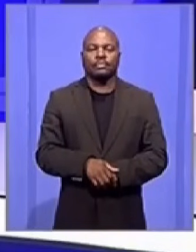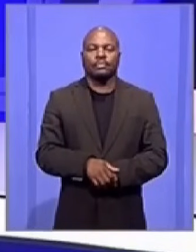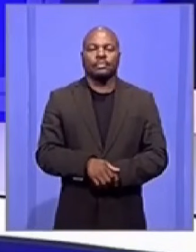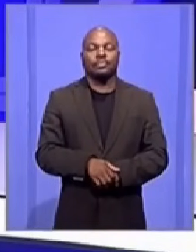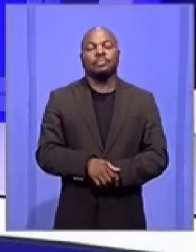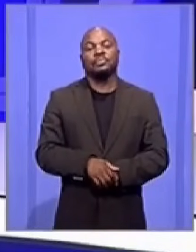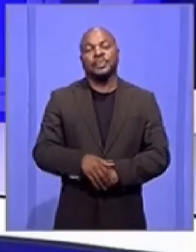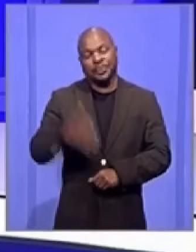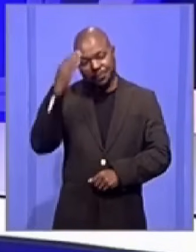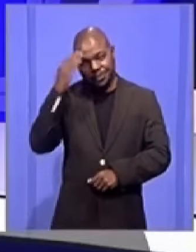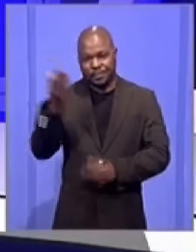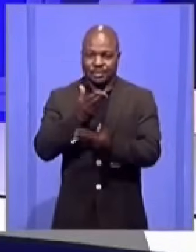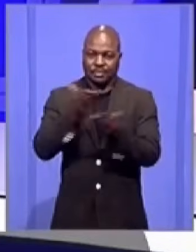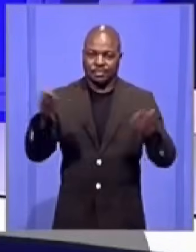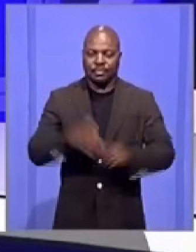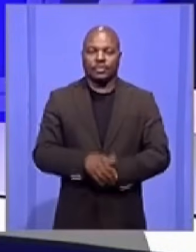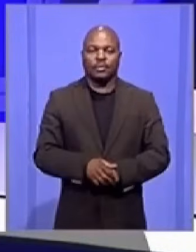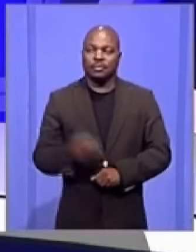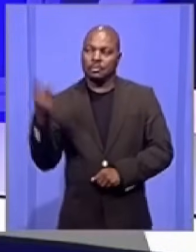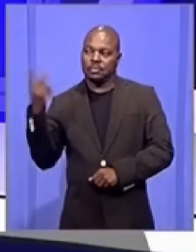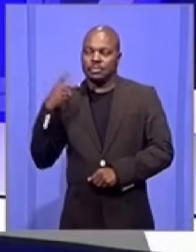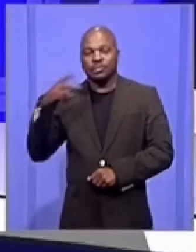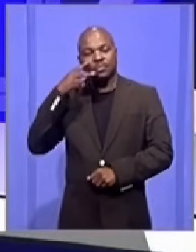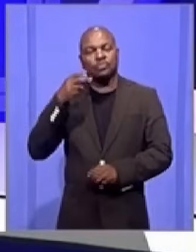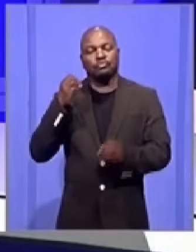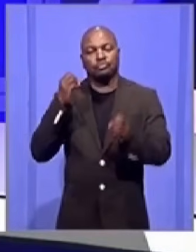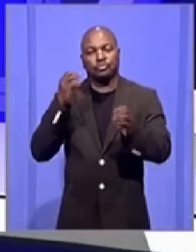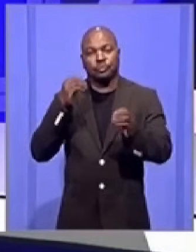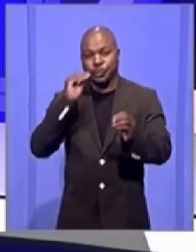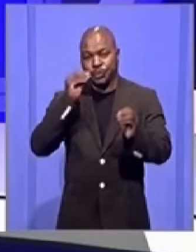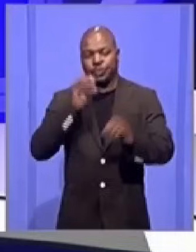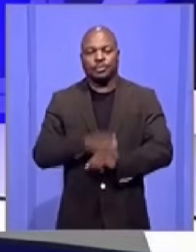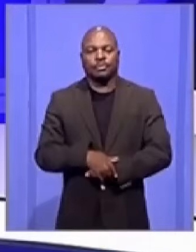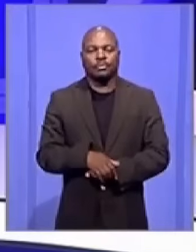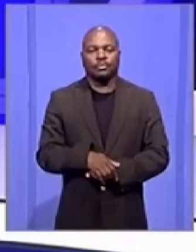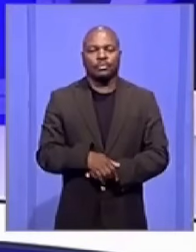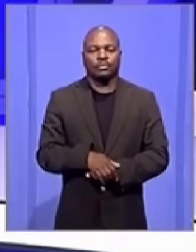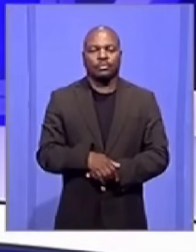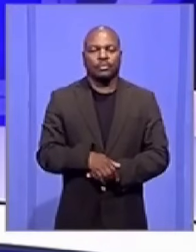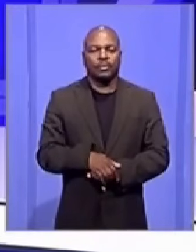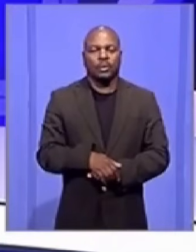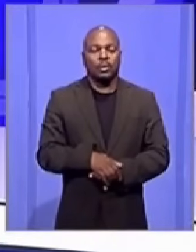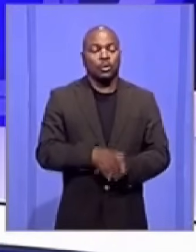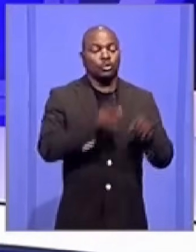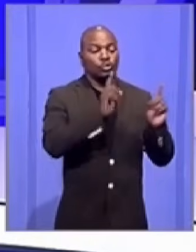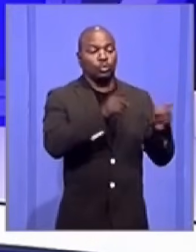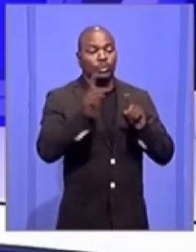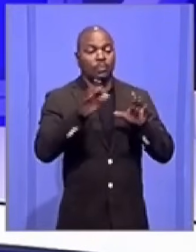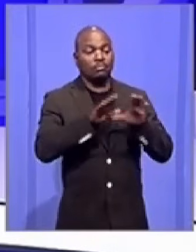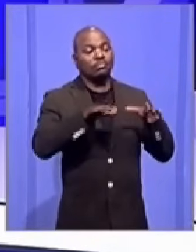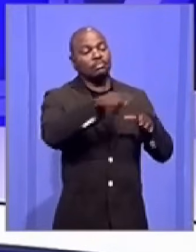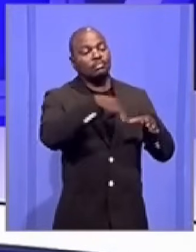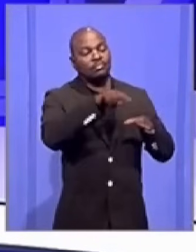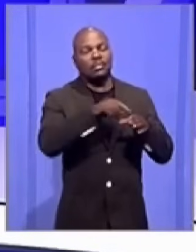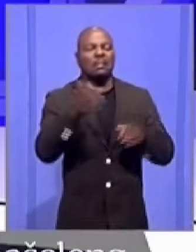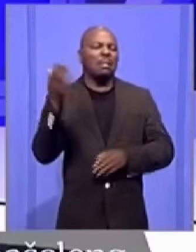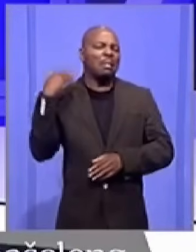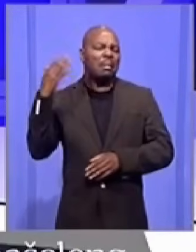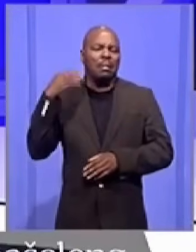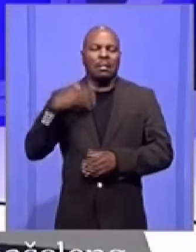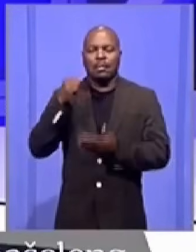Batho besho thobela ke na le moshumi mmogo Augustine Letlalo maloko a di society tseo di bego di